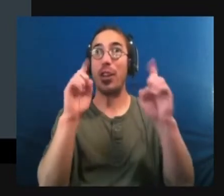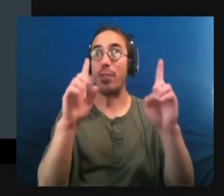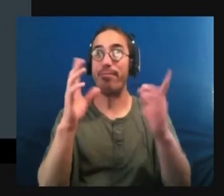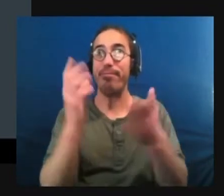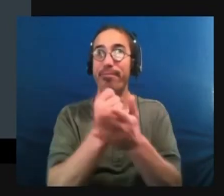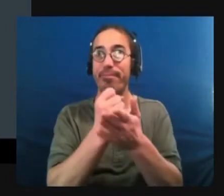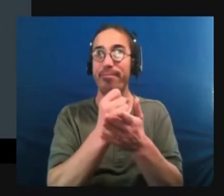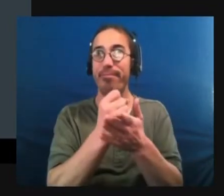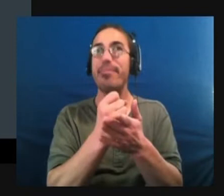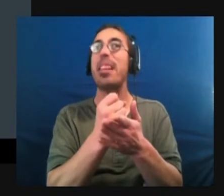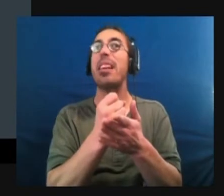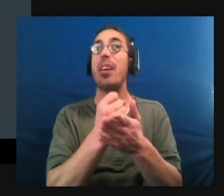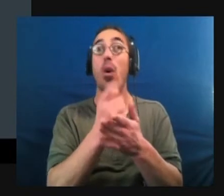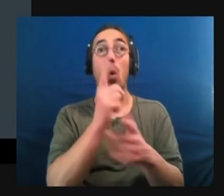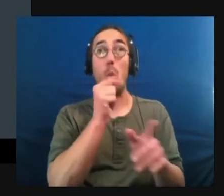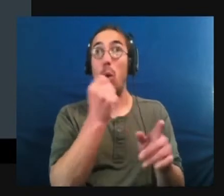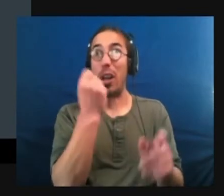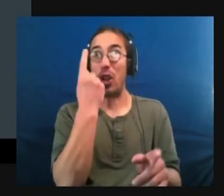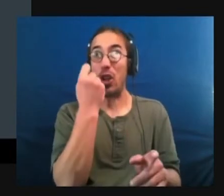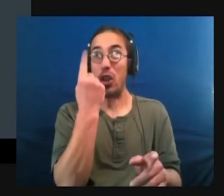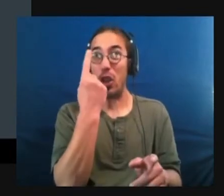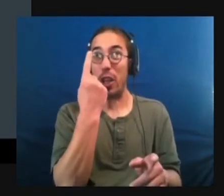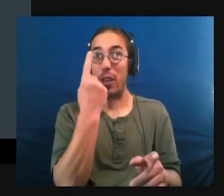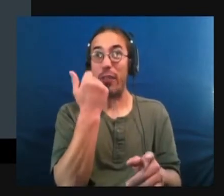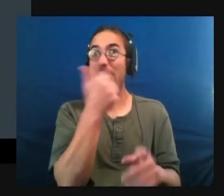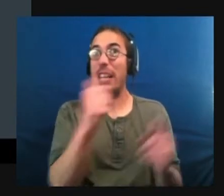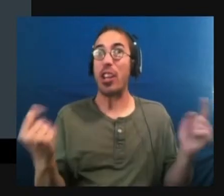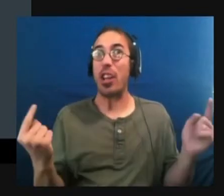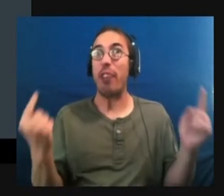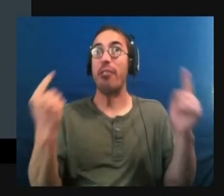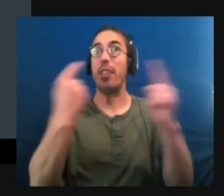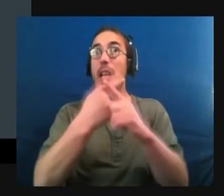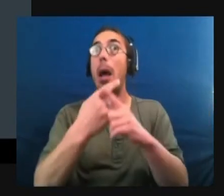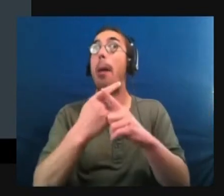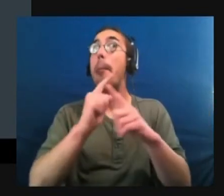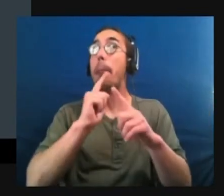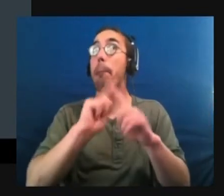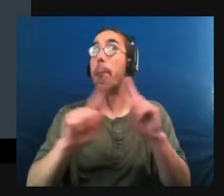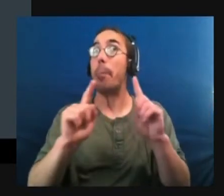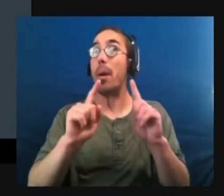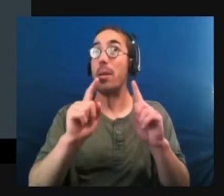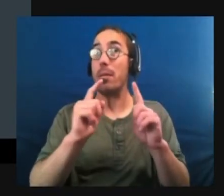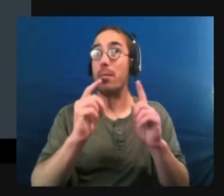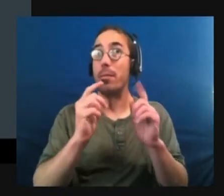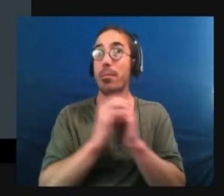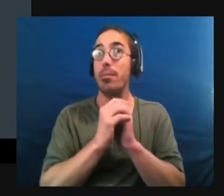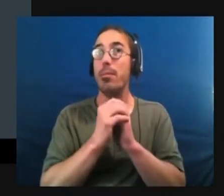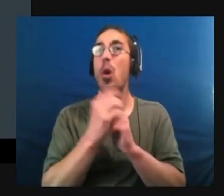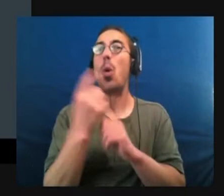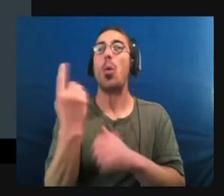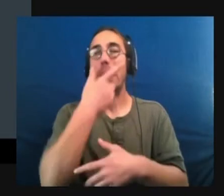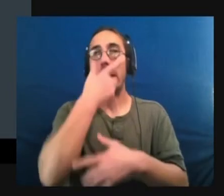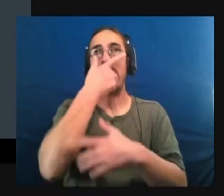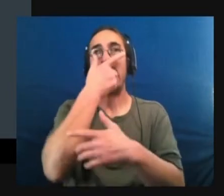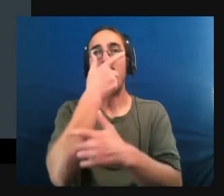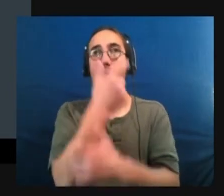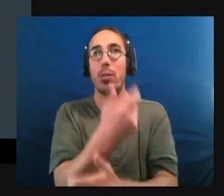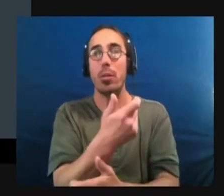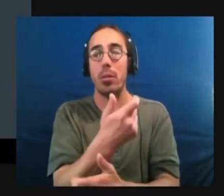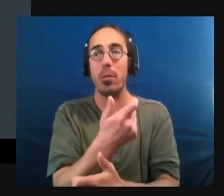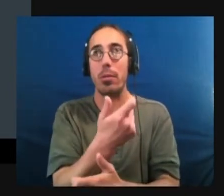understood either one of those intersections and were only interested